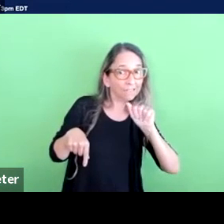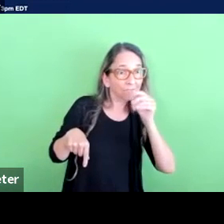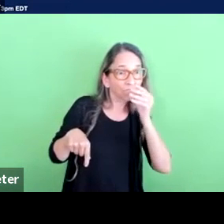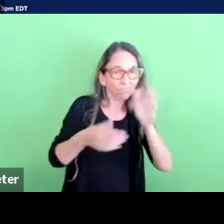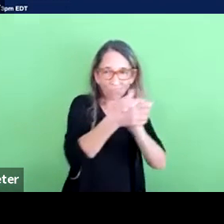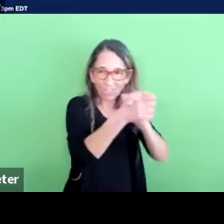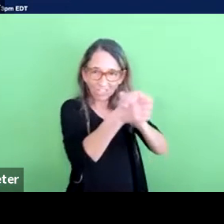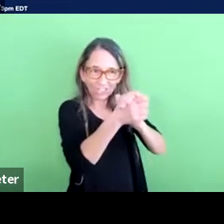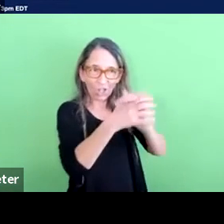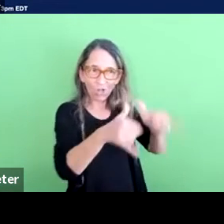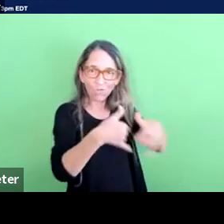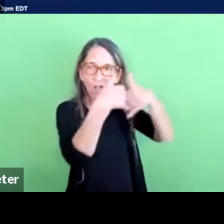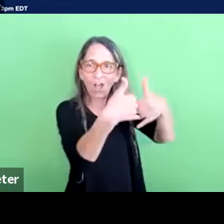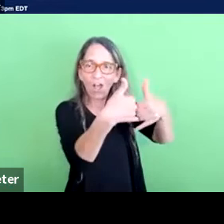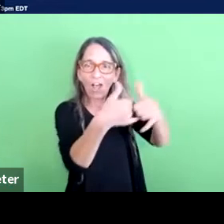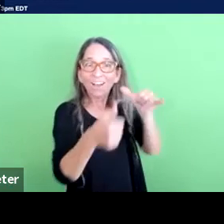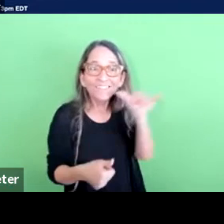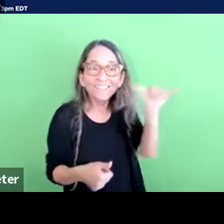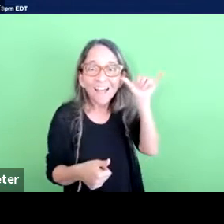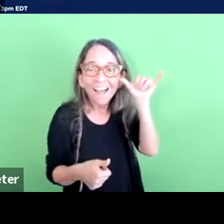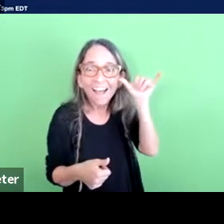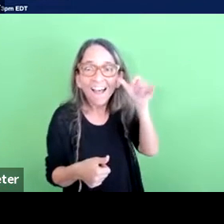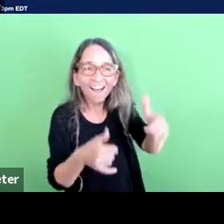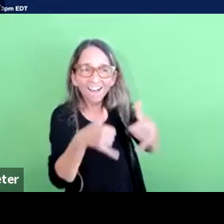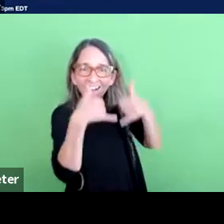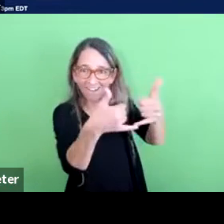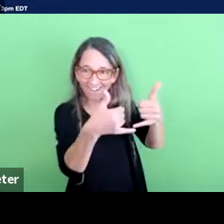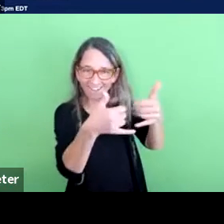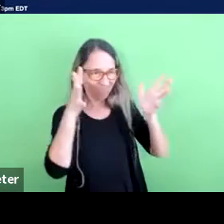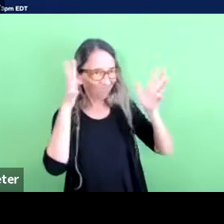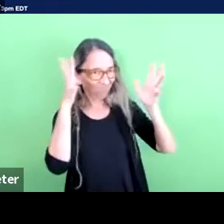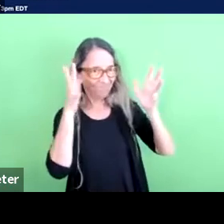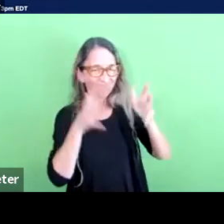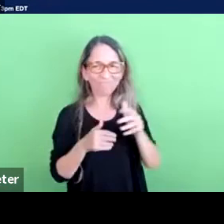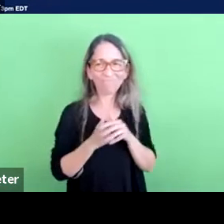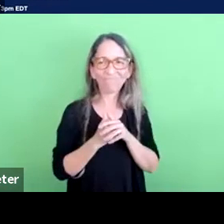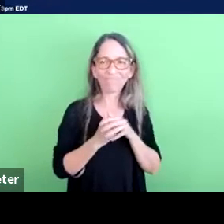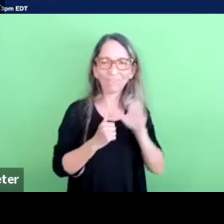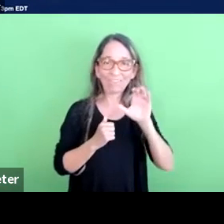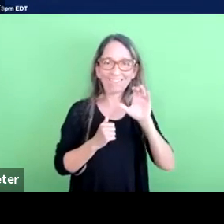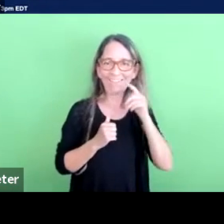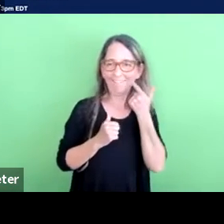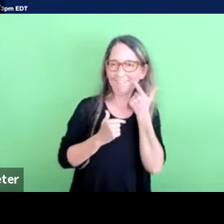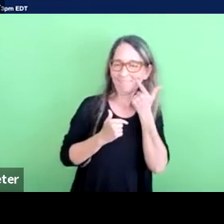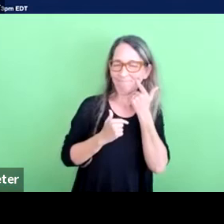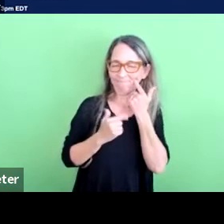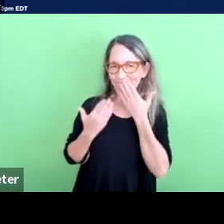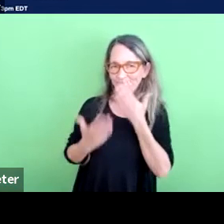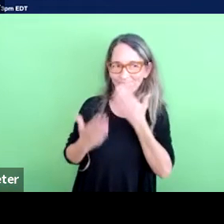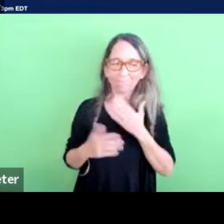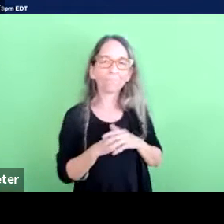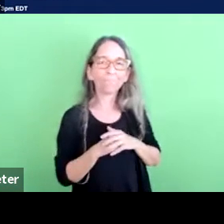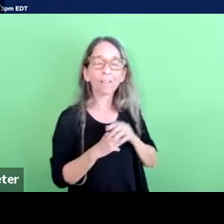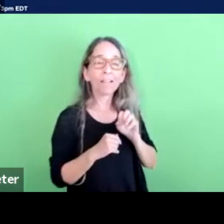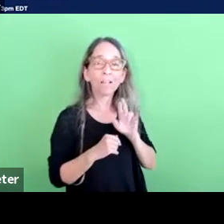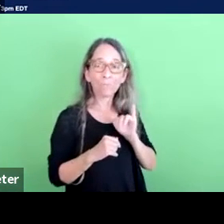awesome. Thank you so much, Erik. My day-to-day work, other than running the company, heavily involves